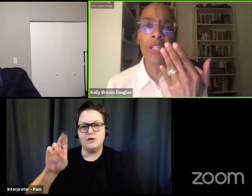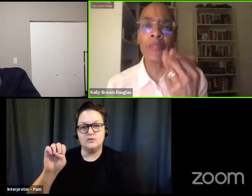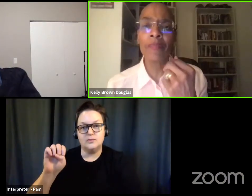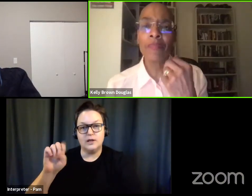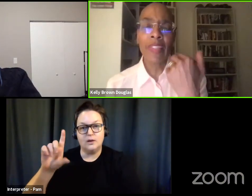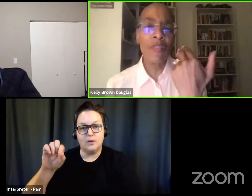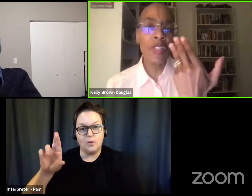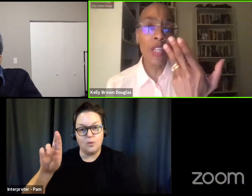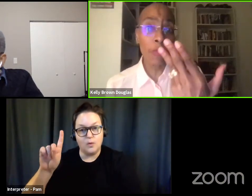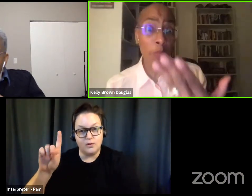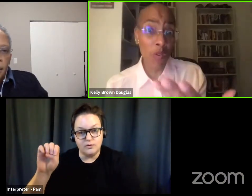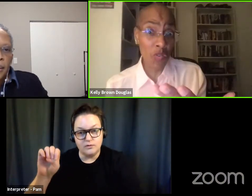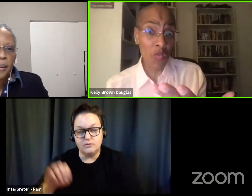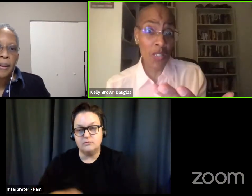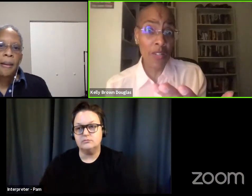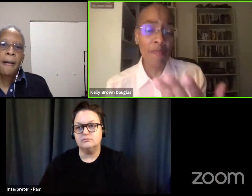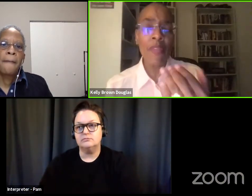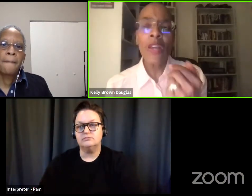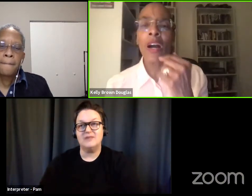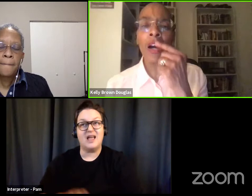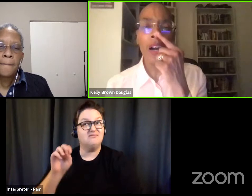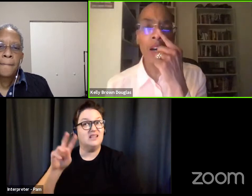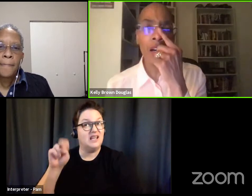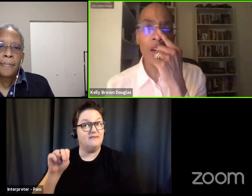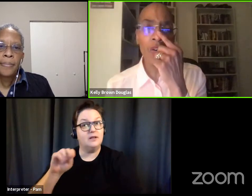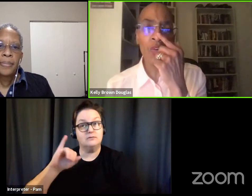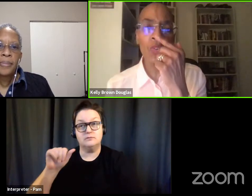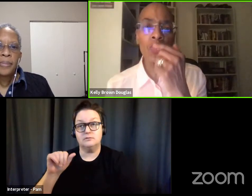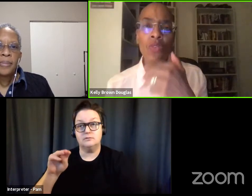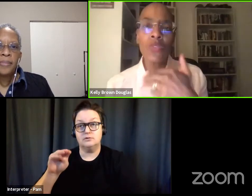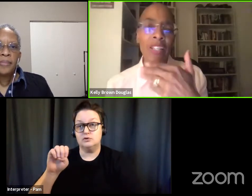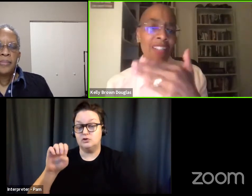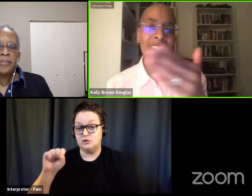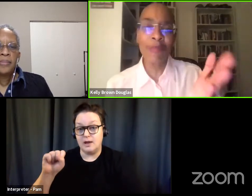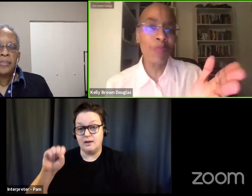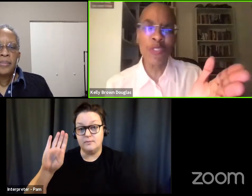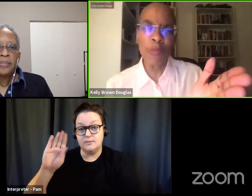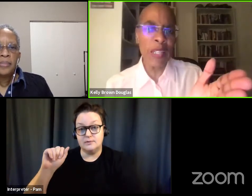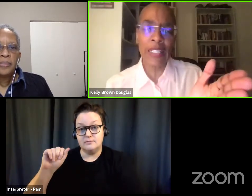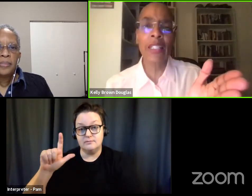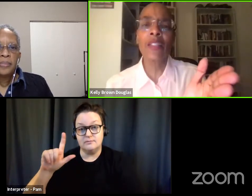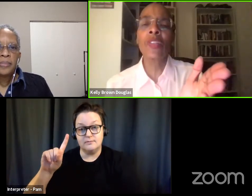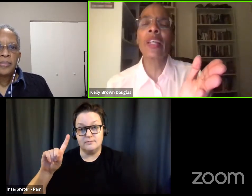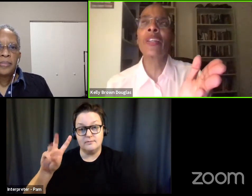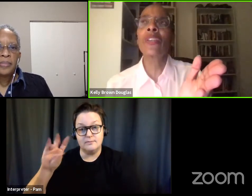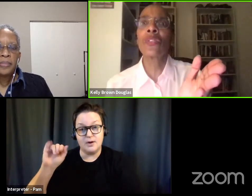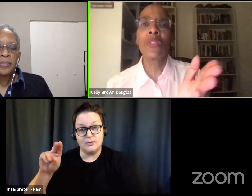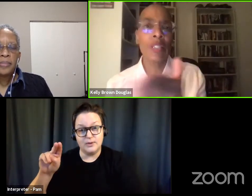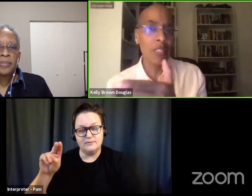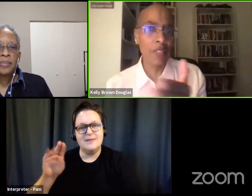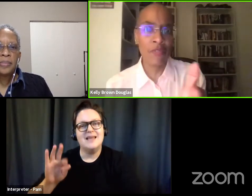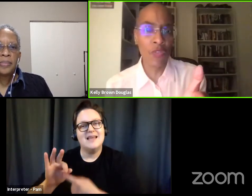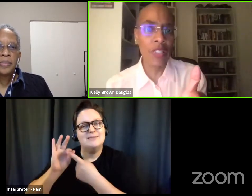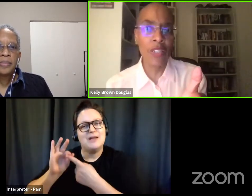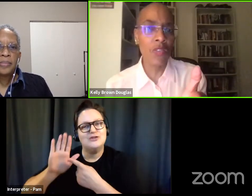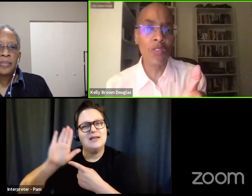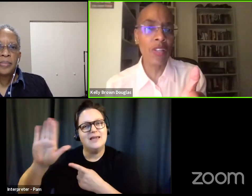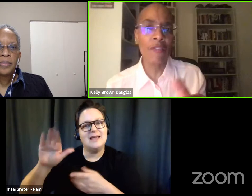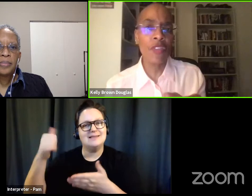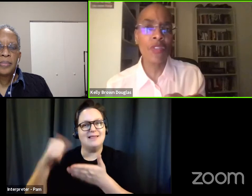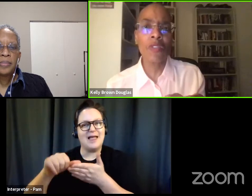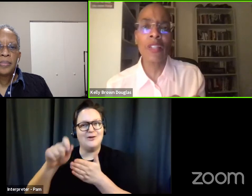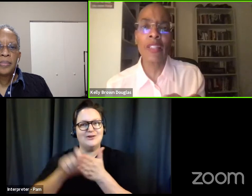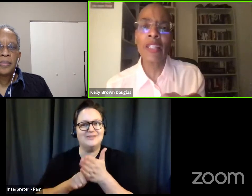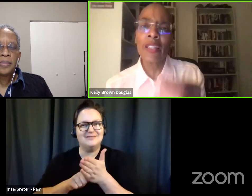course, even James Baldwin, who, especially in his letter to his